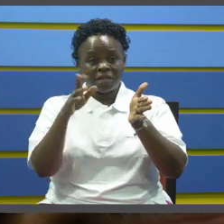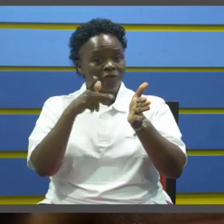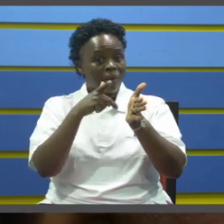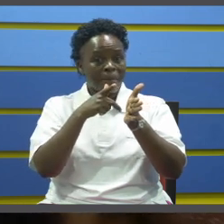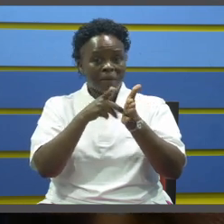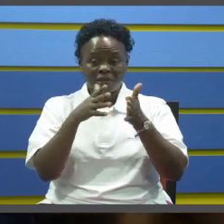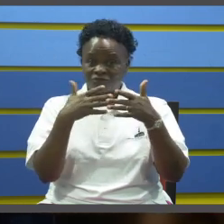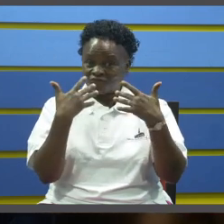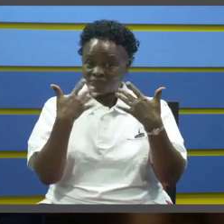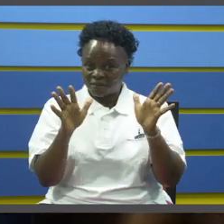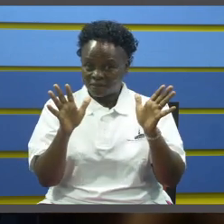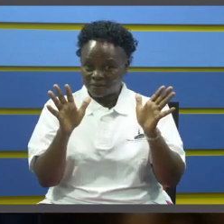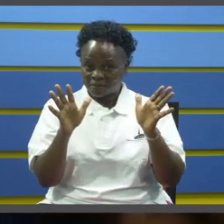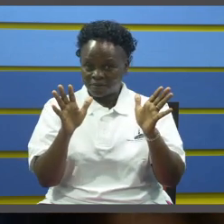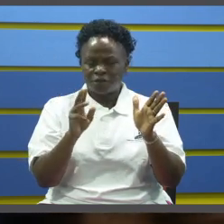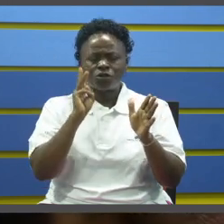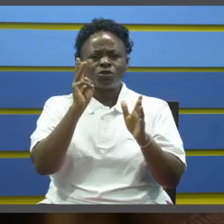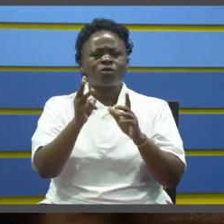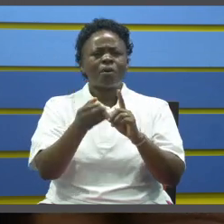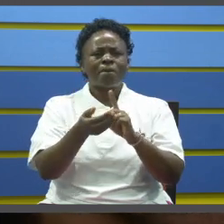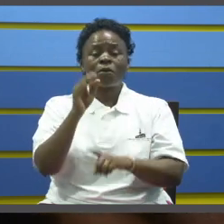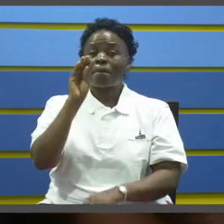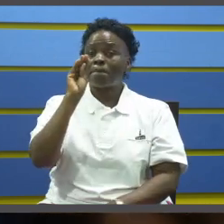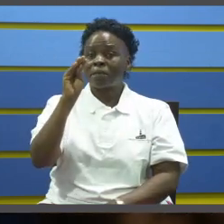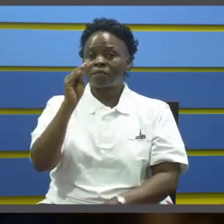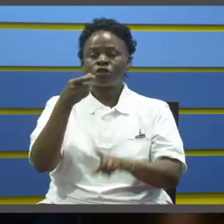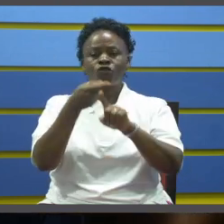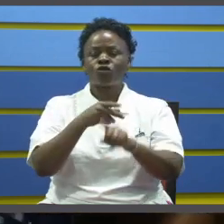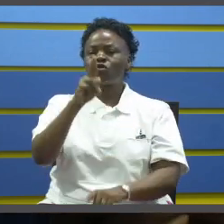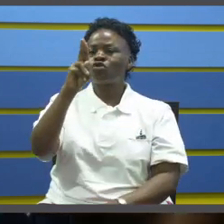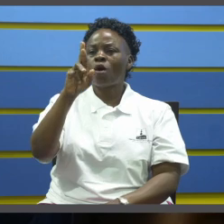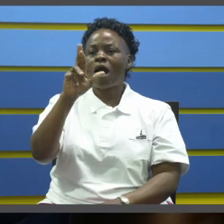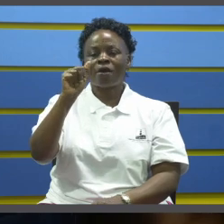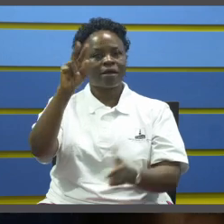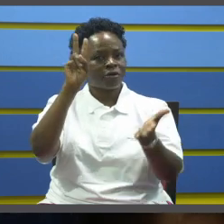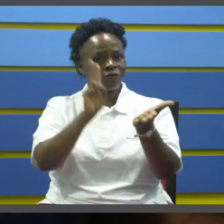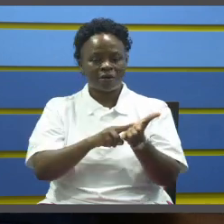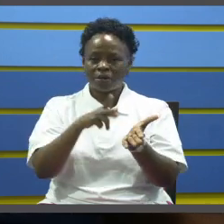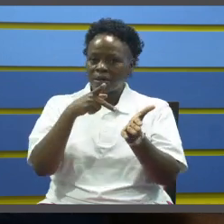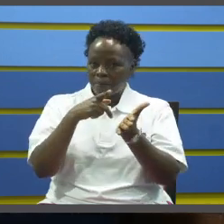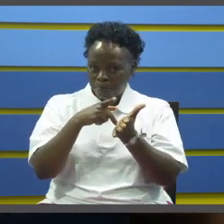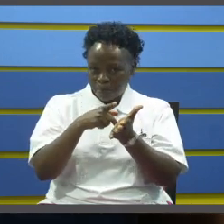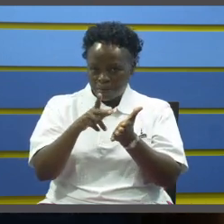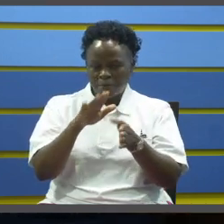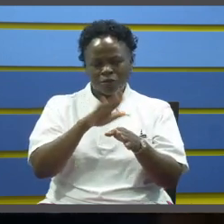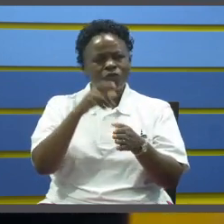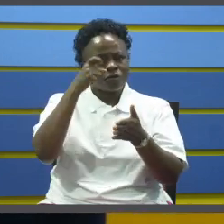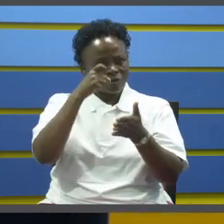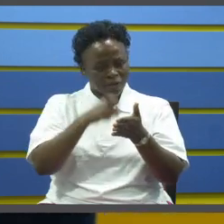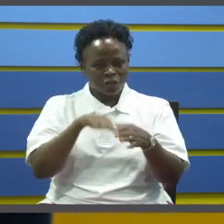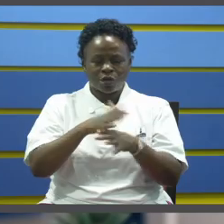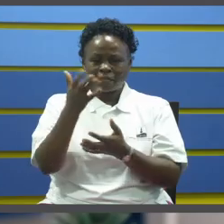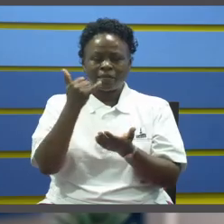Once payment is made, you will receive a message from URA confirming payment of presumptive